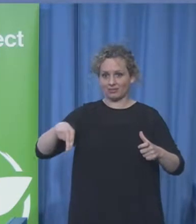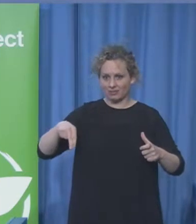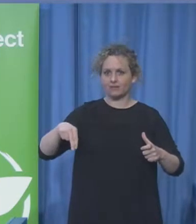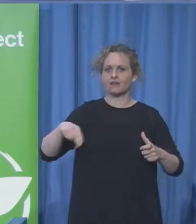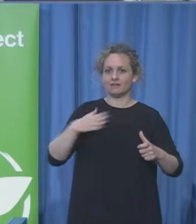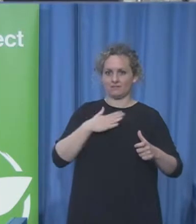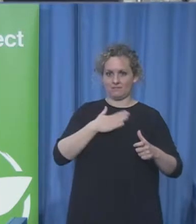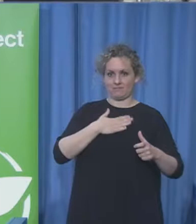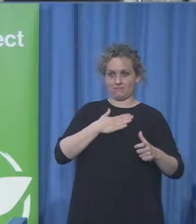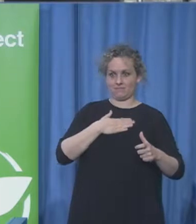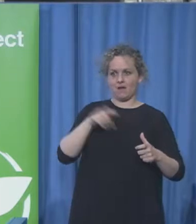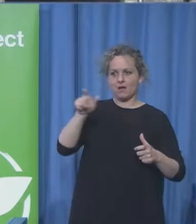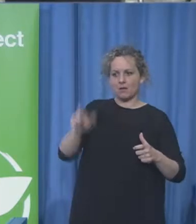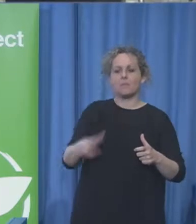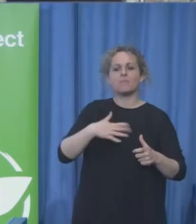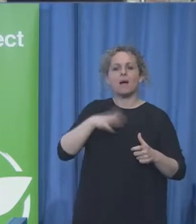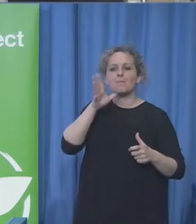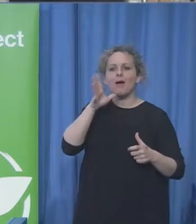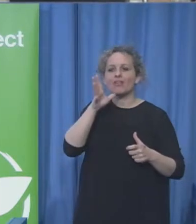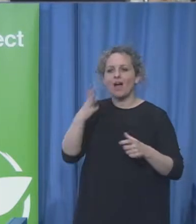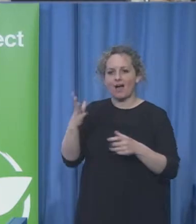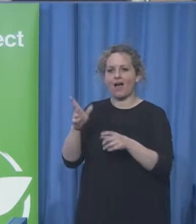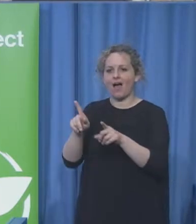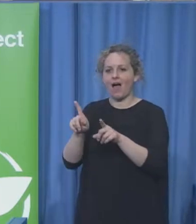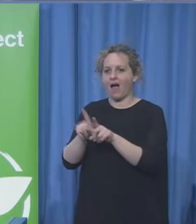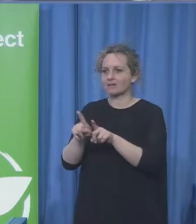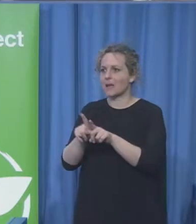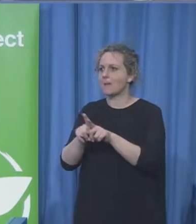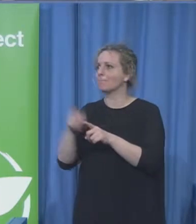this topic. So I grew up